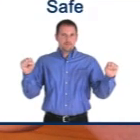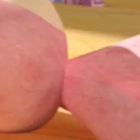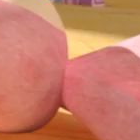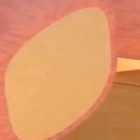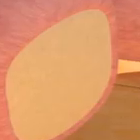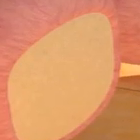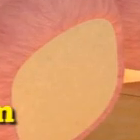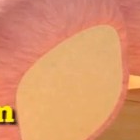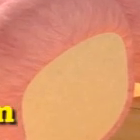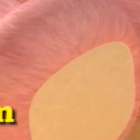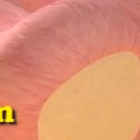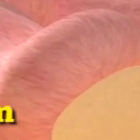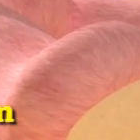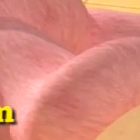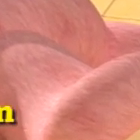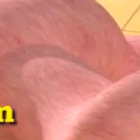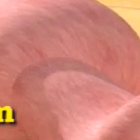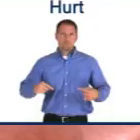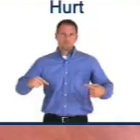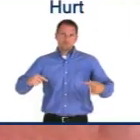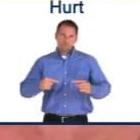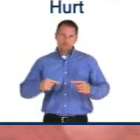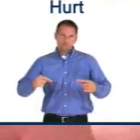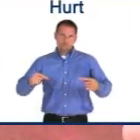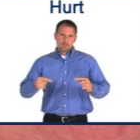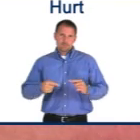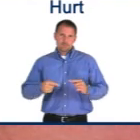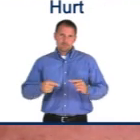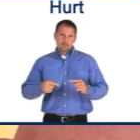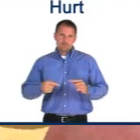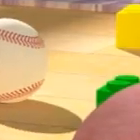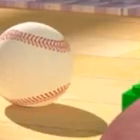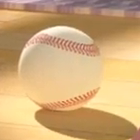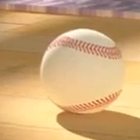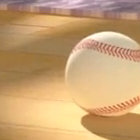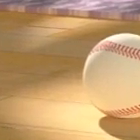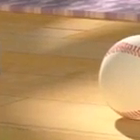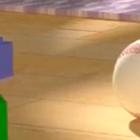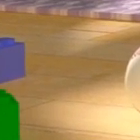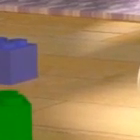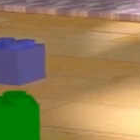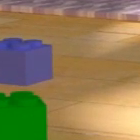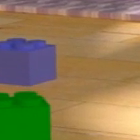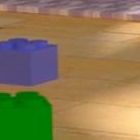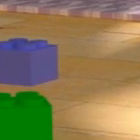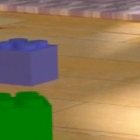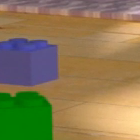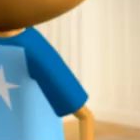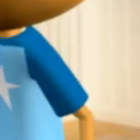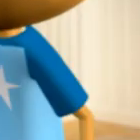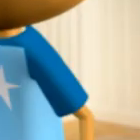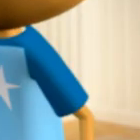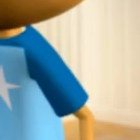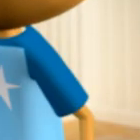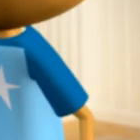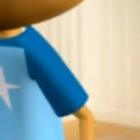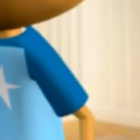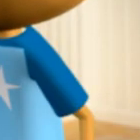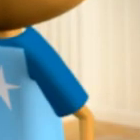floor? Someone could trip over them and get hurt, and the toys could get broken too. Oh